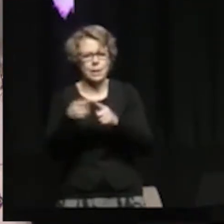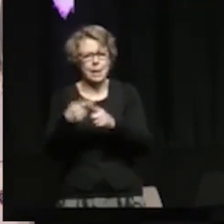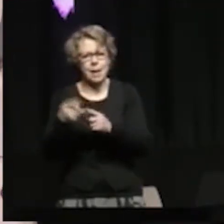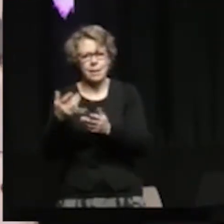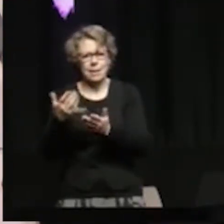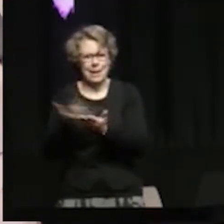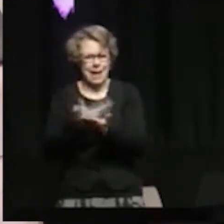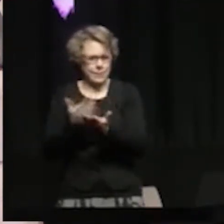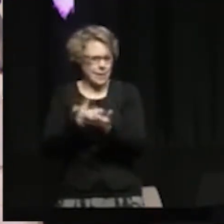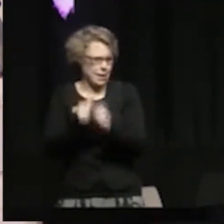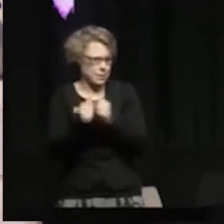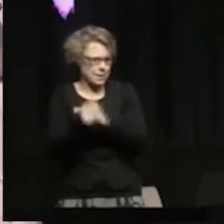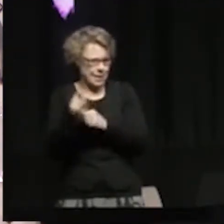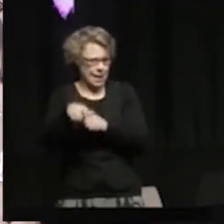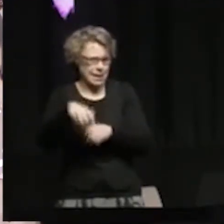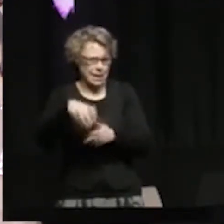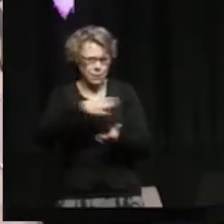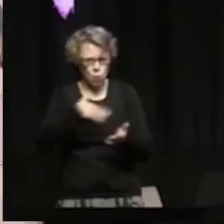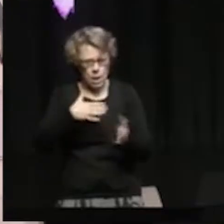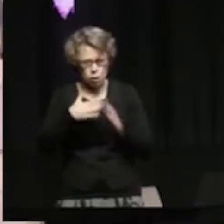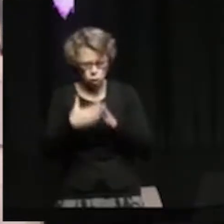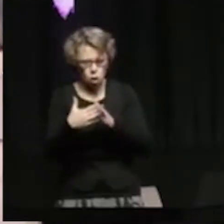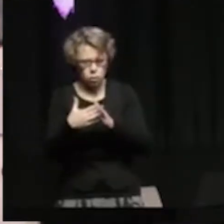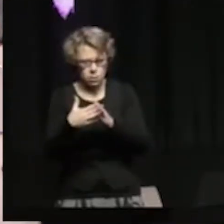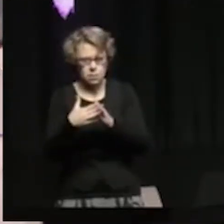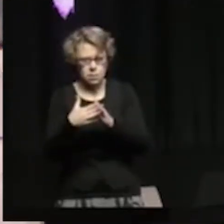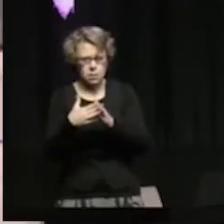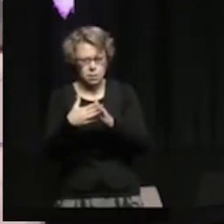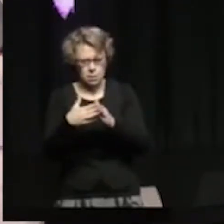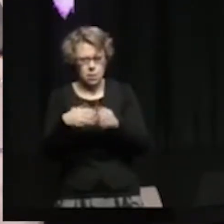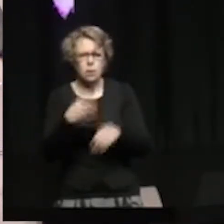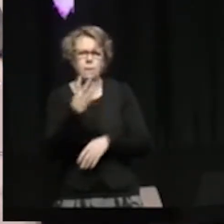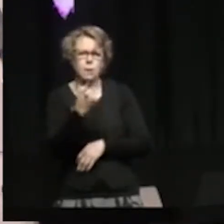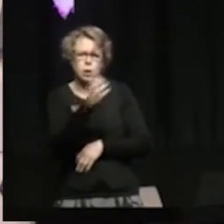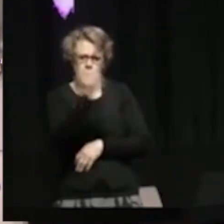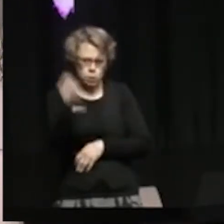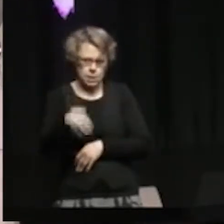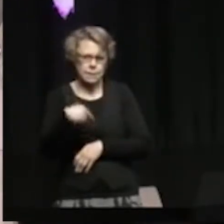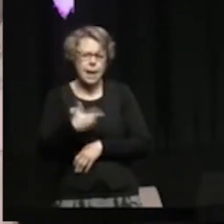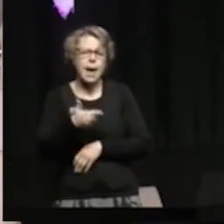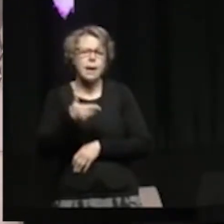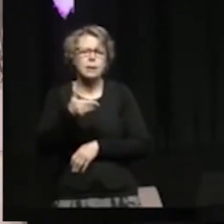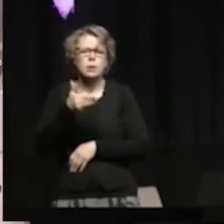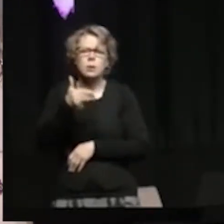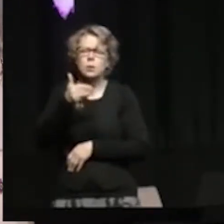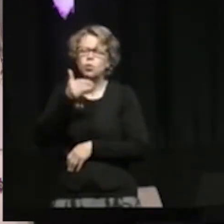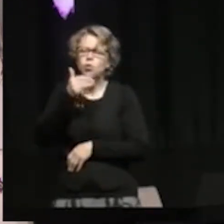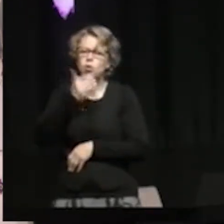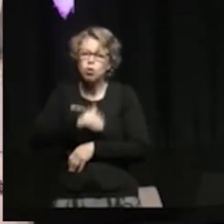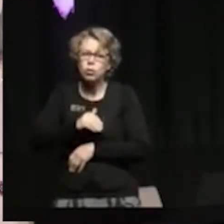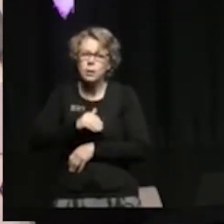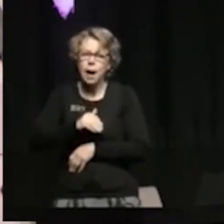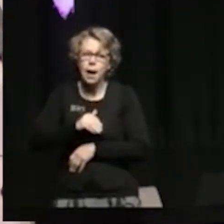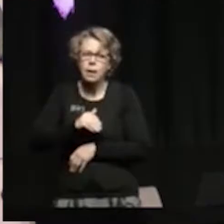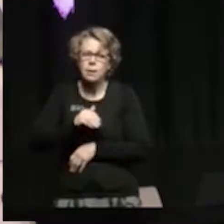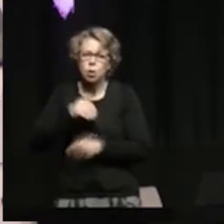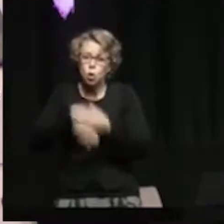179 different nationalities being represented in our city. Our population, 40%, they are younger